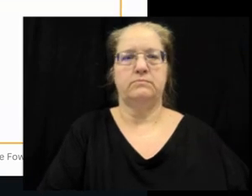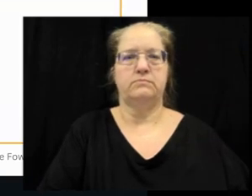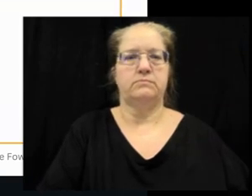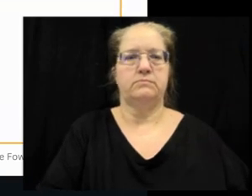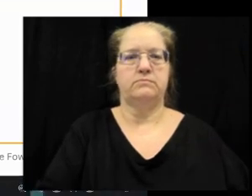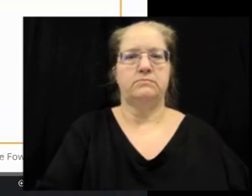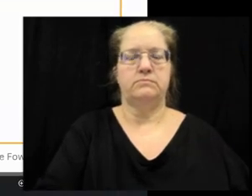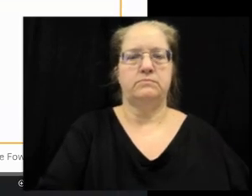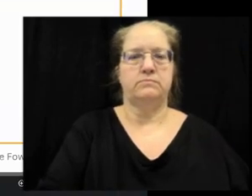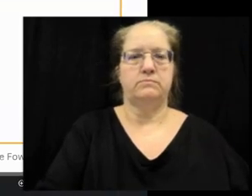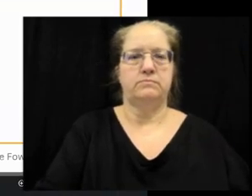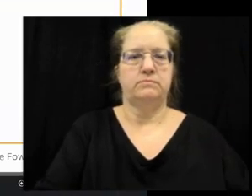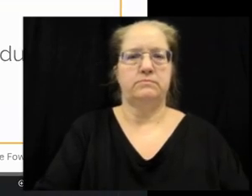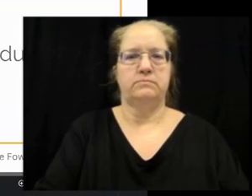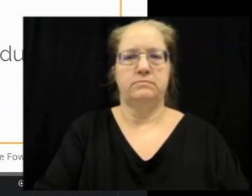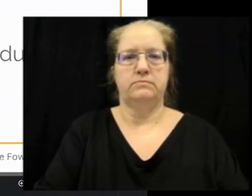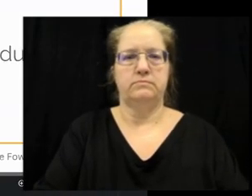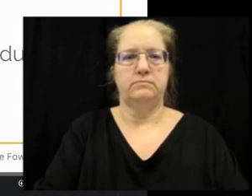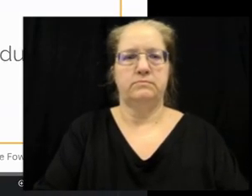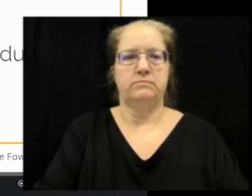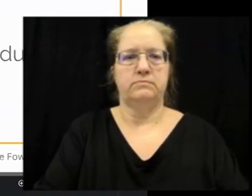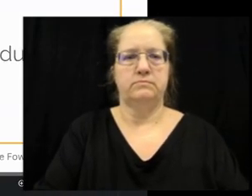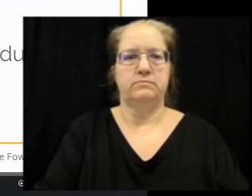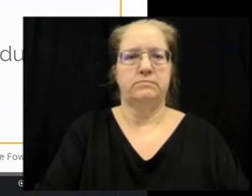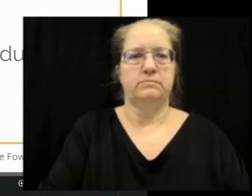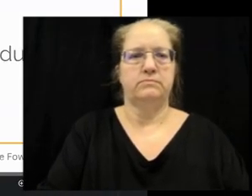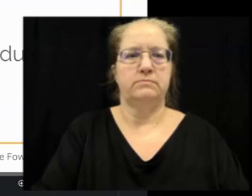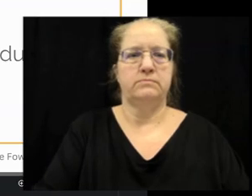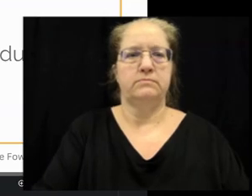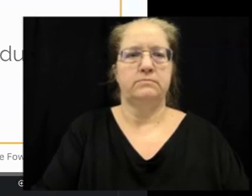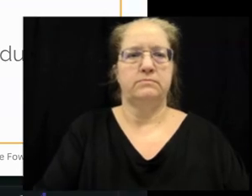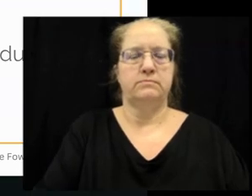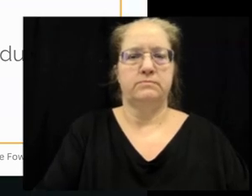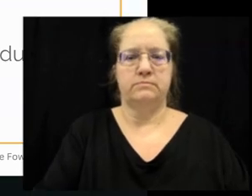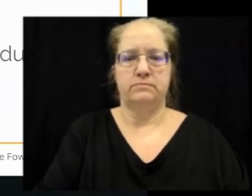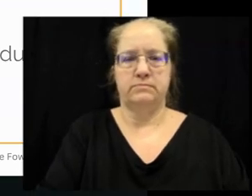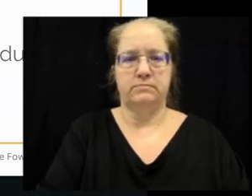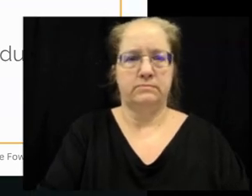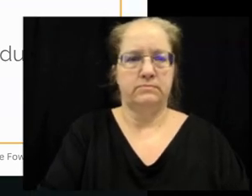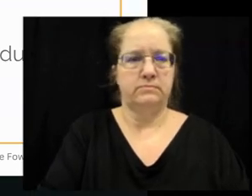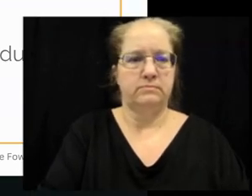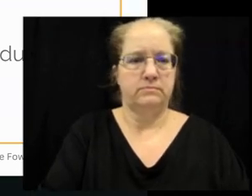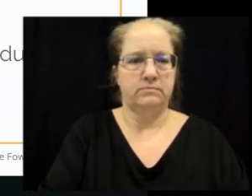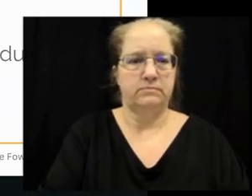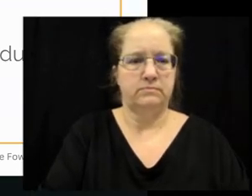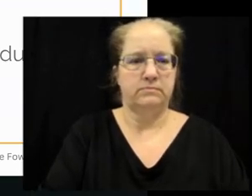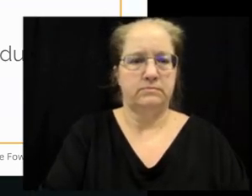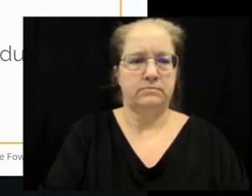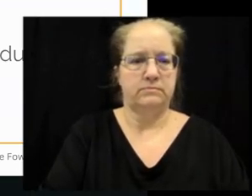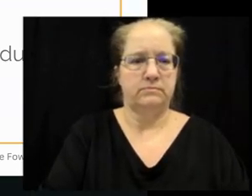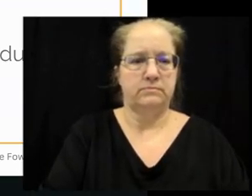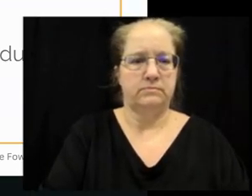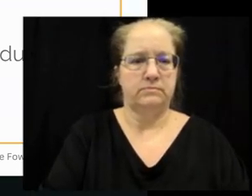beginning, we are not blaming at all parents. What we are doing is we are supporting and trying